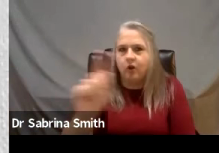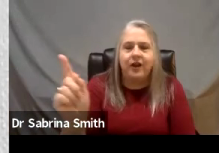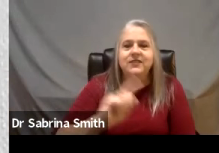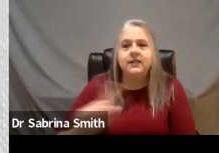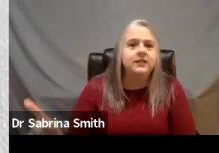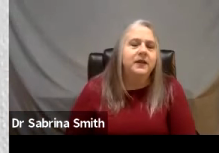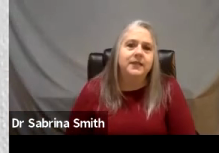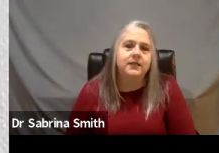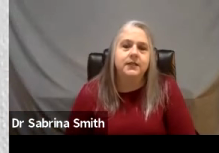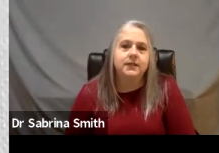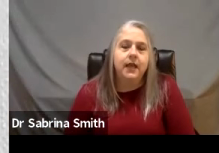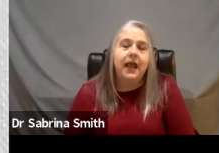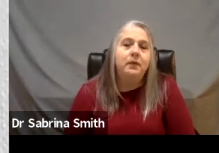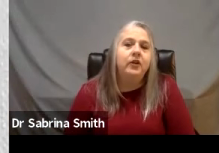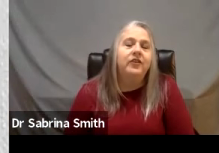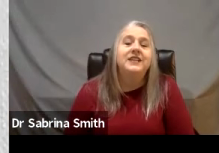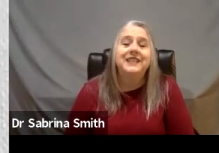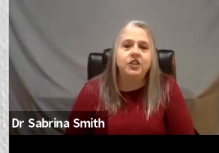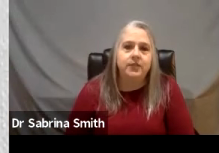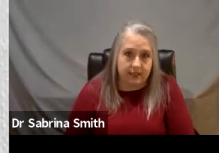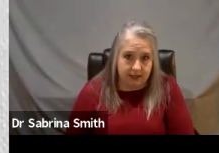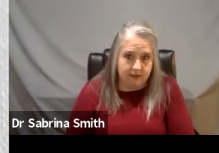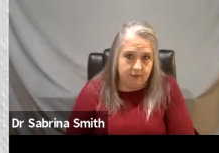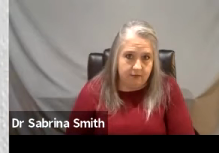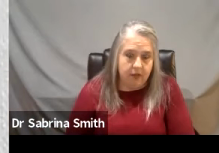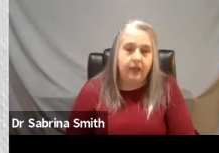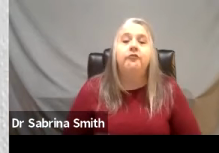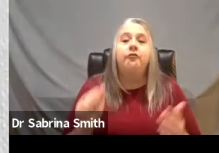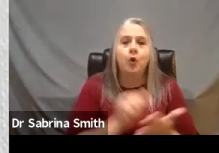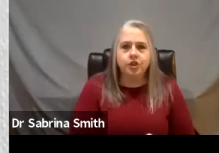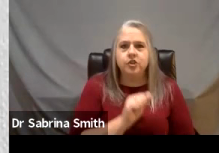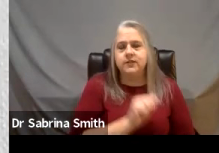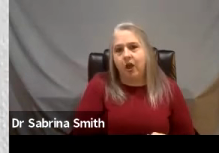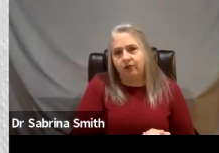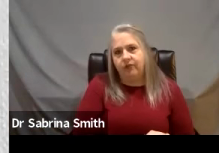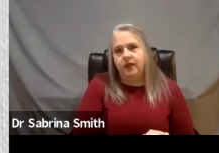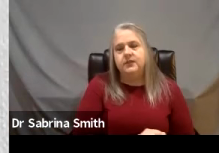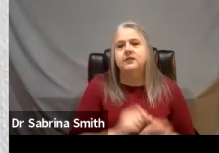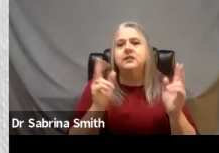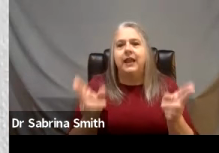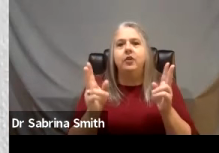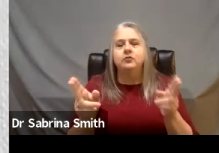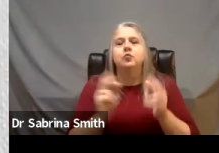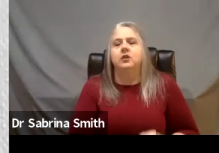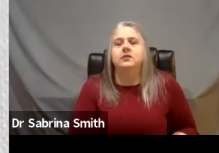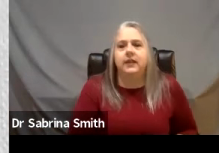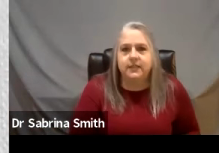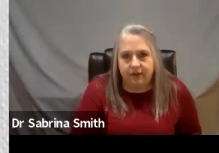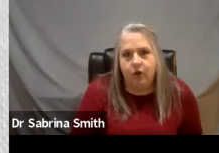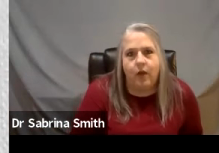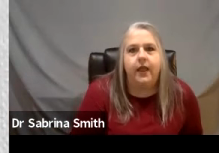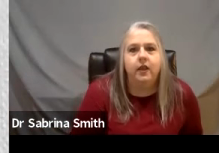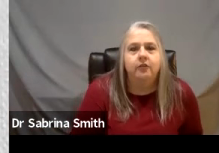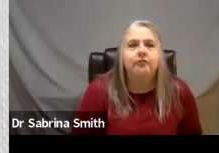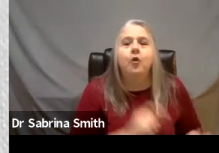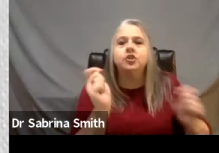first paragraph sentence by sentence and paraphrase each sentence. Like force yourself to say those words in a